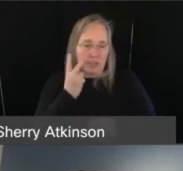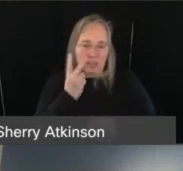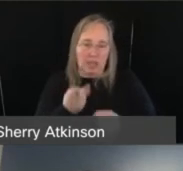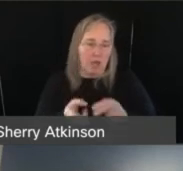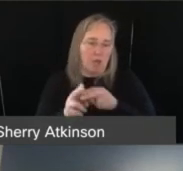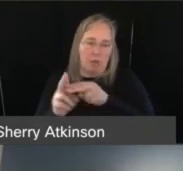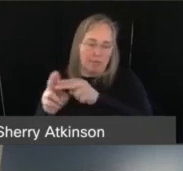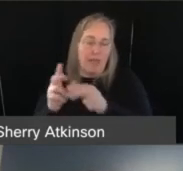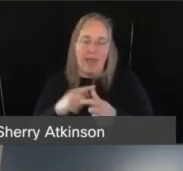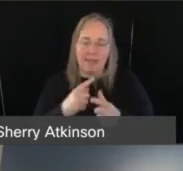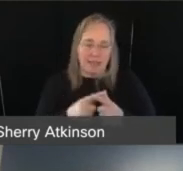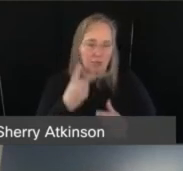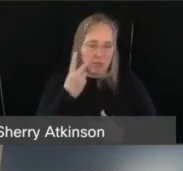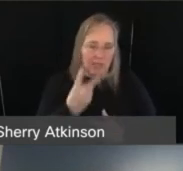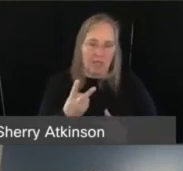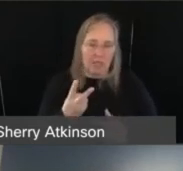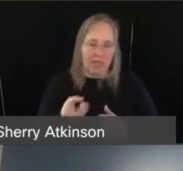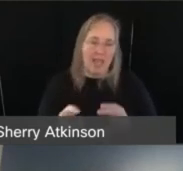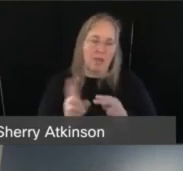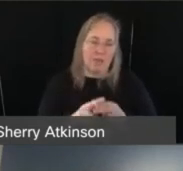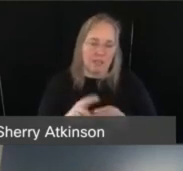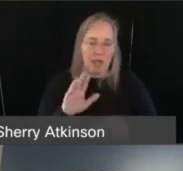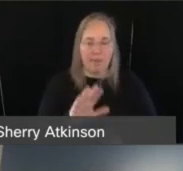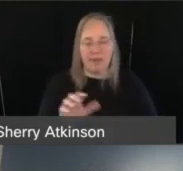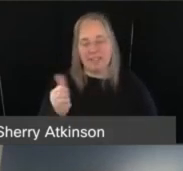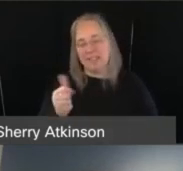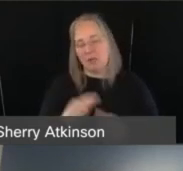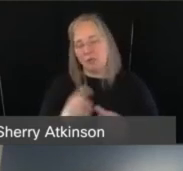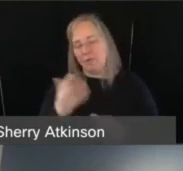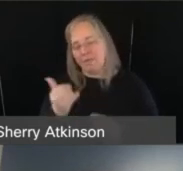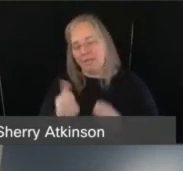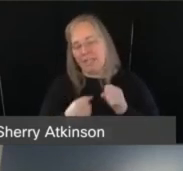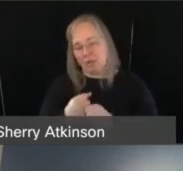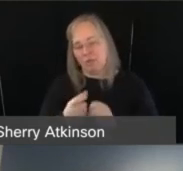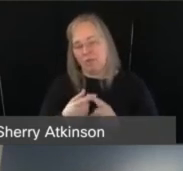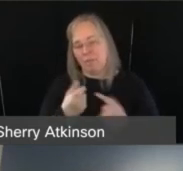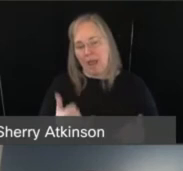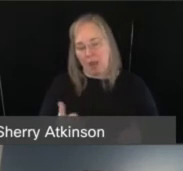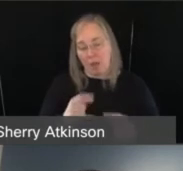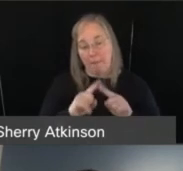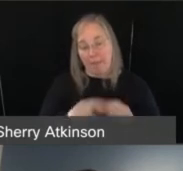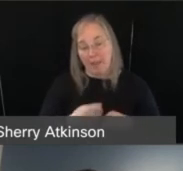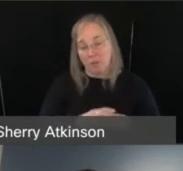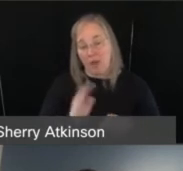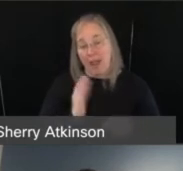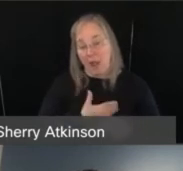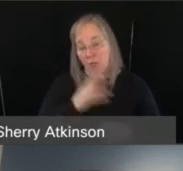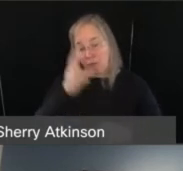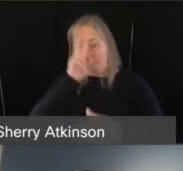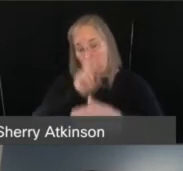see increases about 10, 15 years from now, based on our forecast.